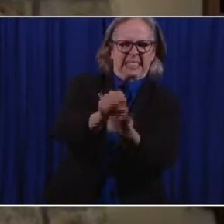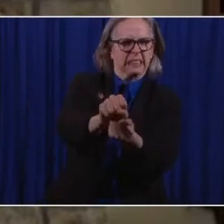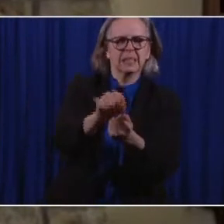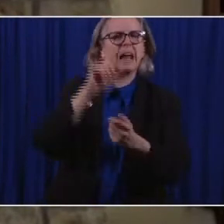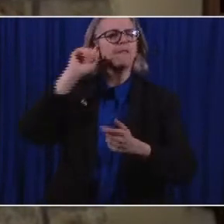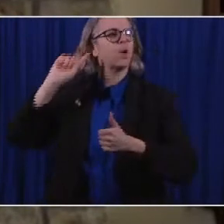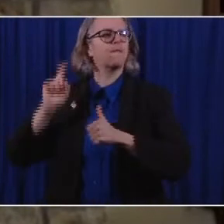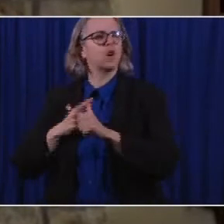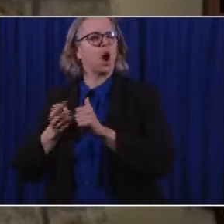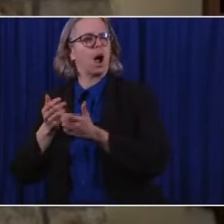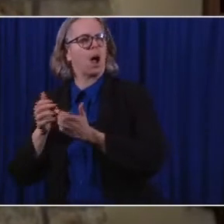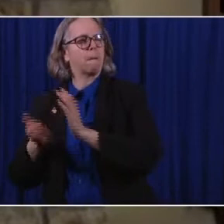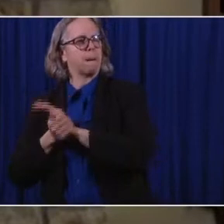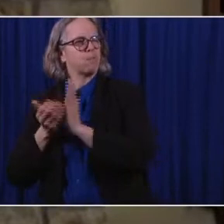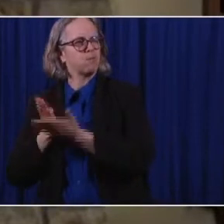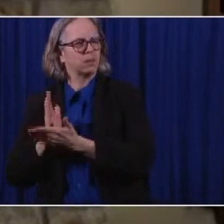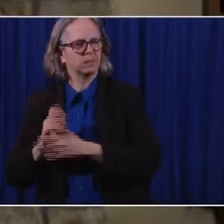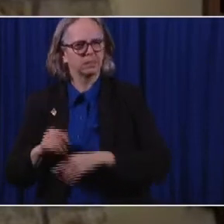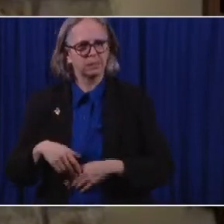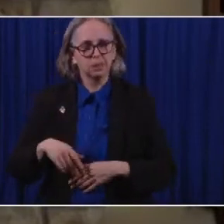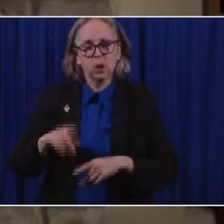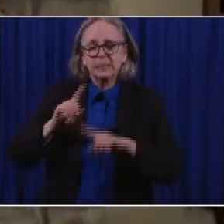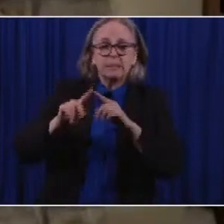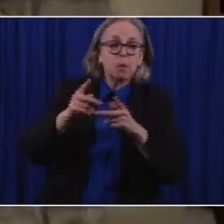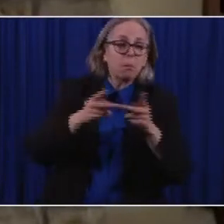to protest and maybe a different time.